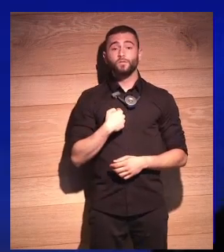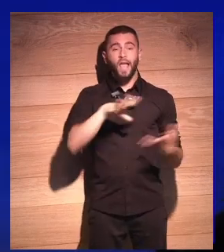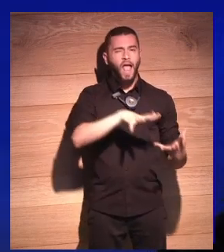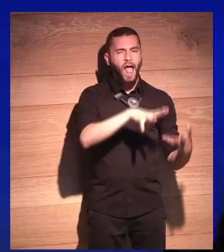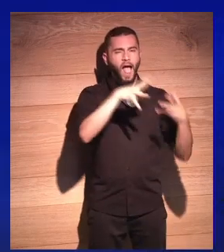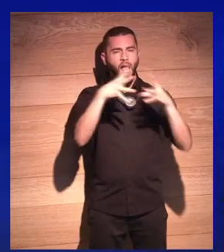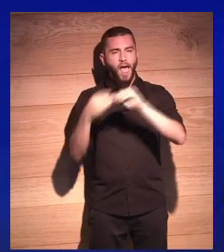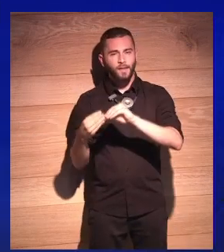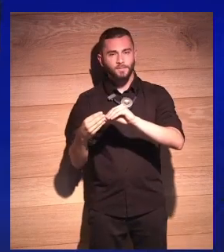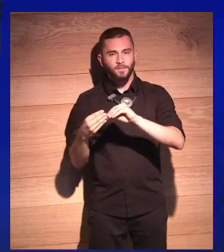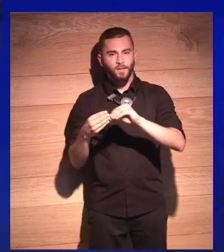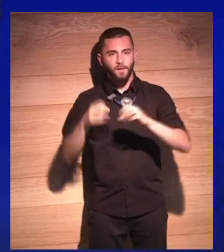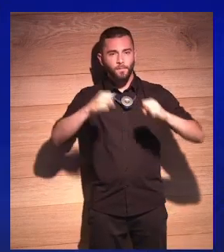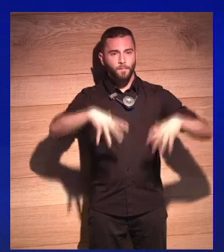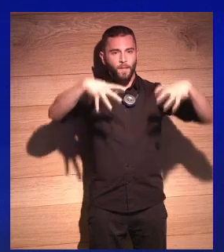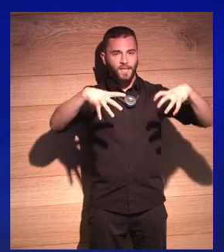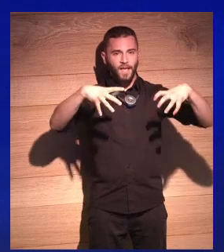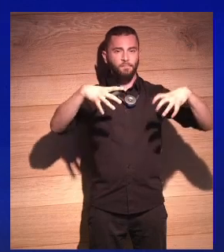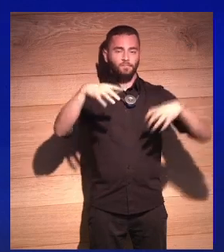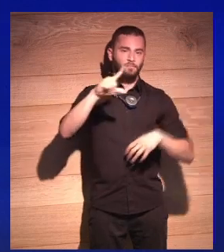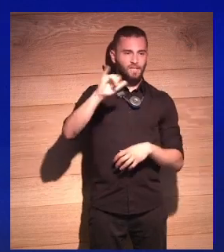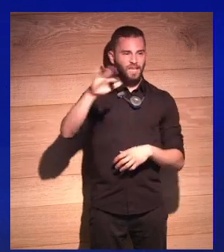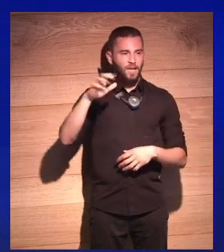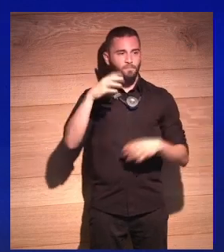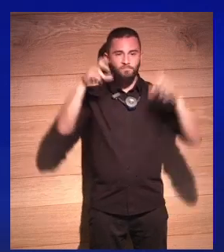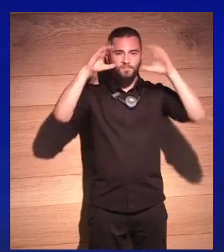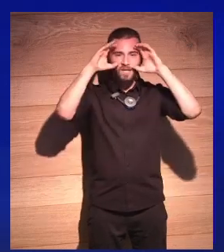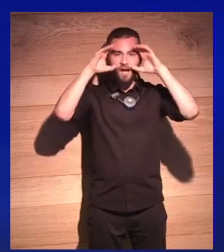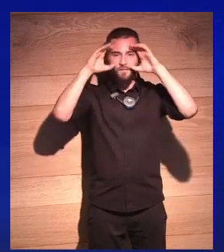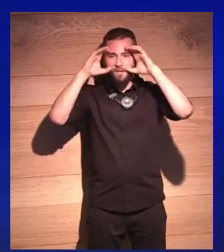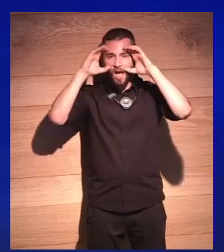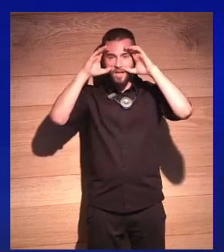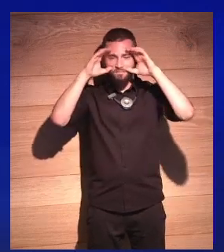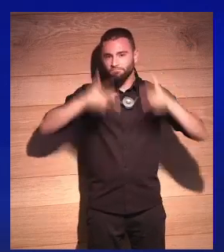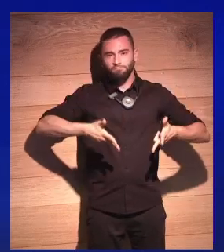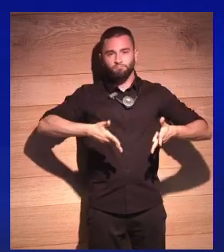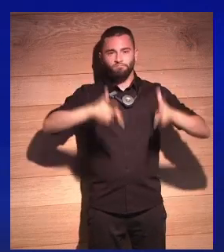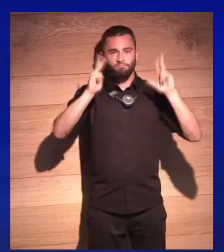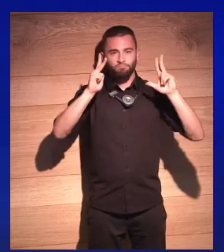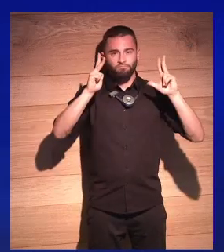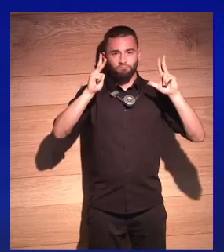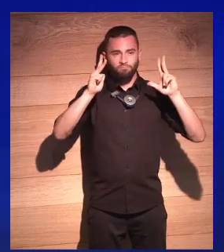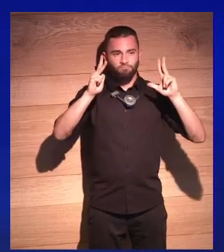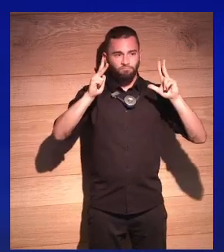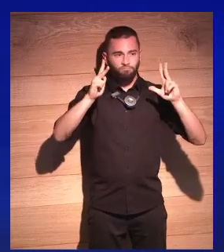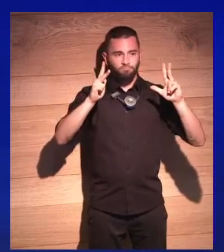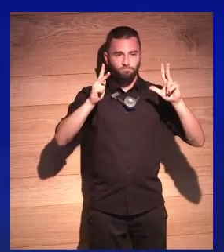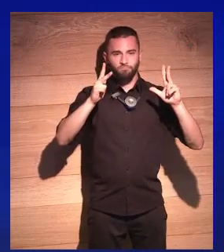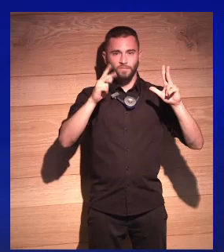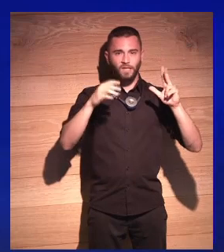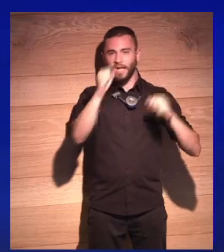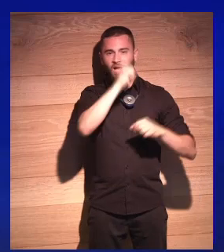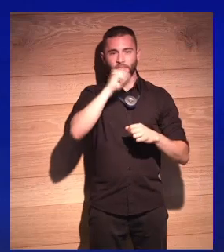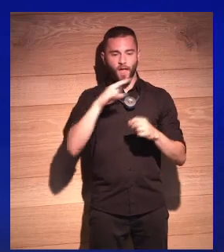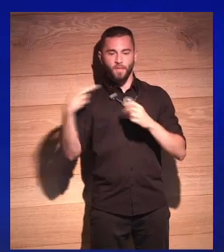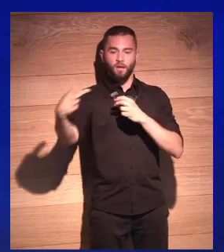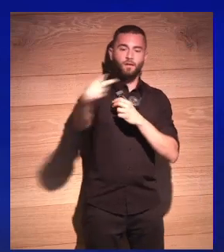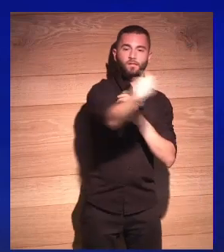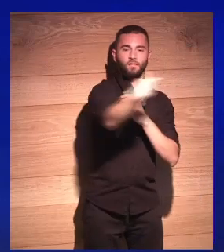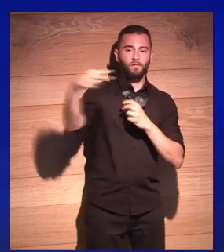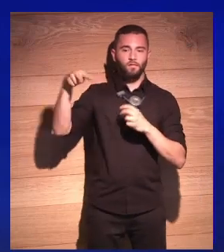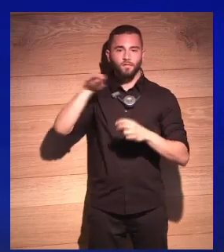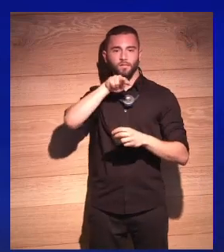mentioned that it was adapted for Magic Leap, those wonderful Googles that allow to turn